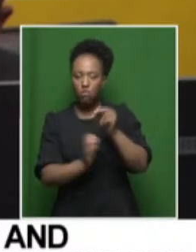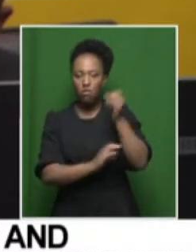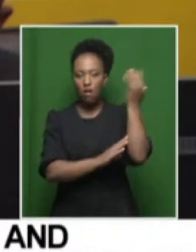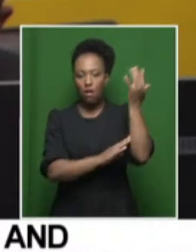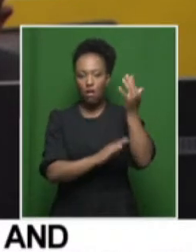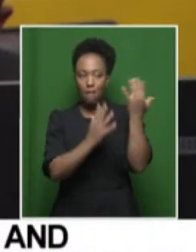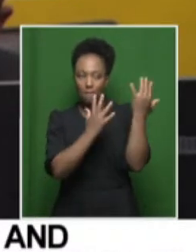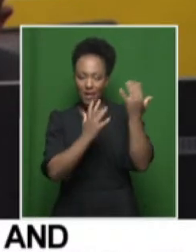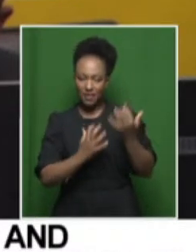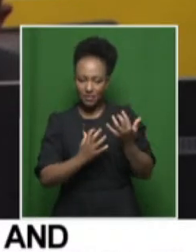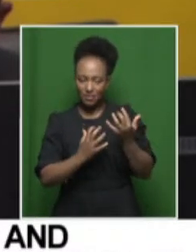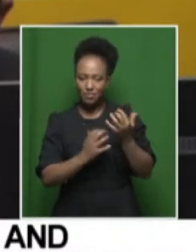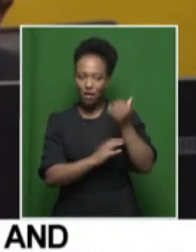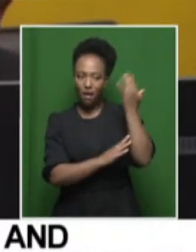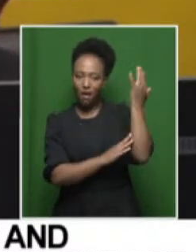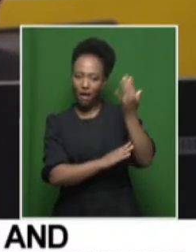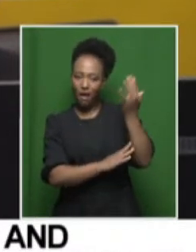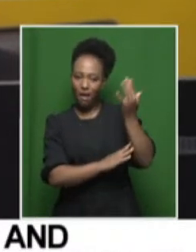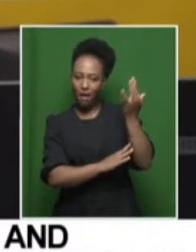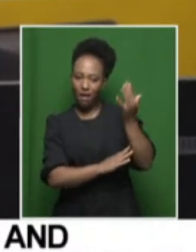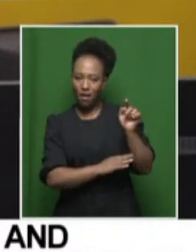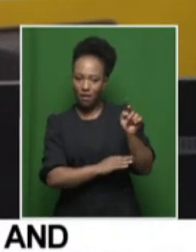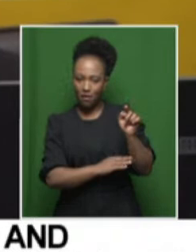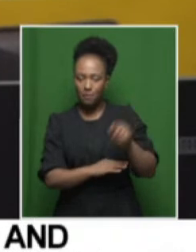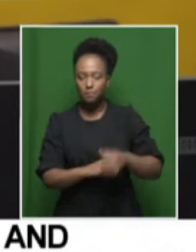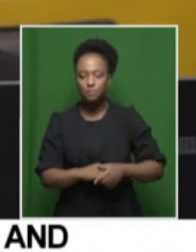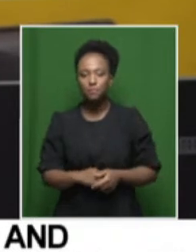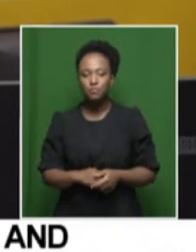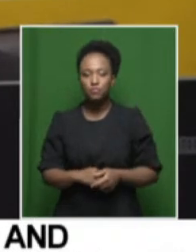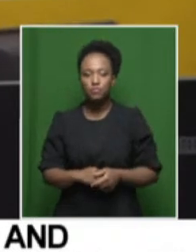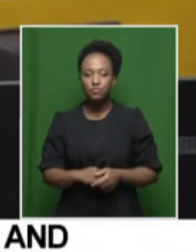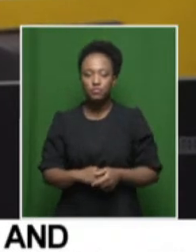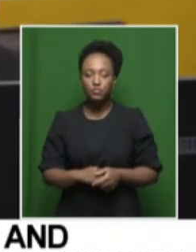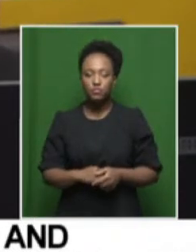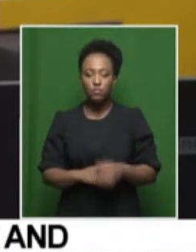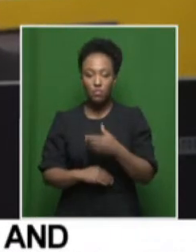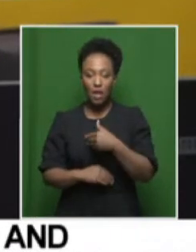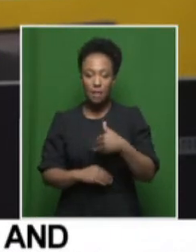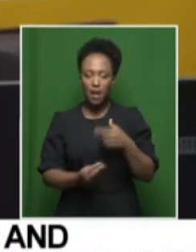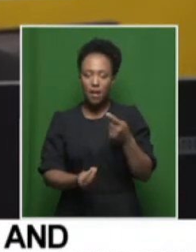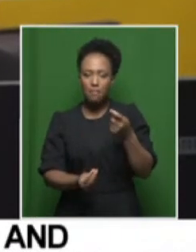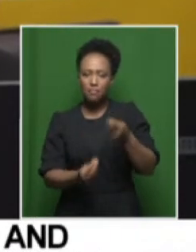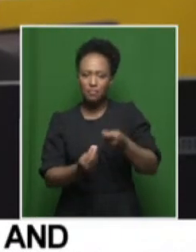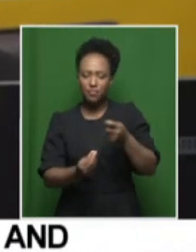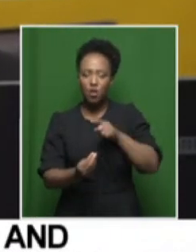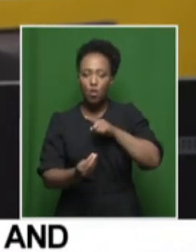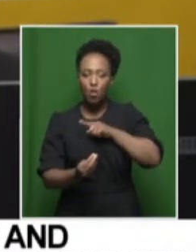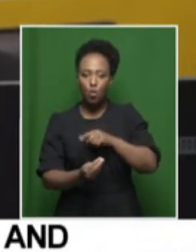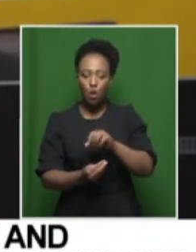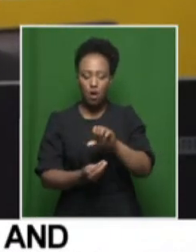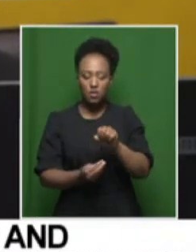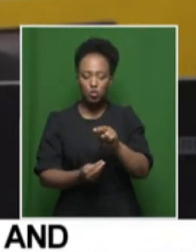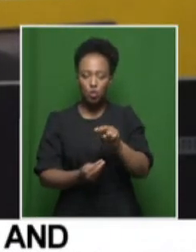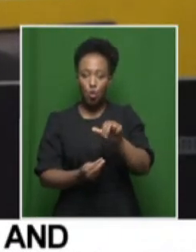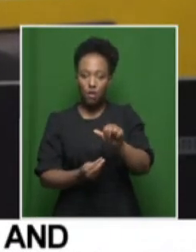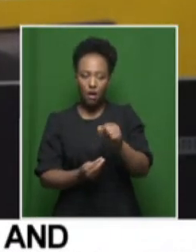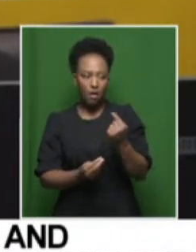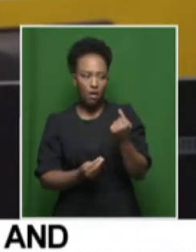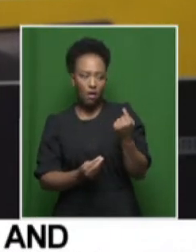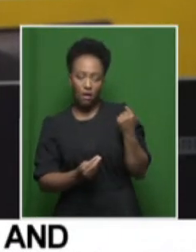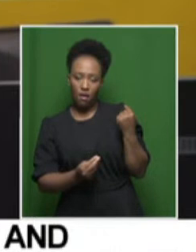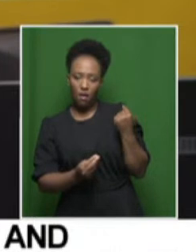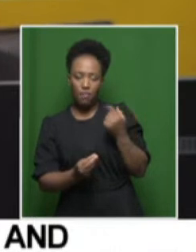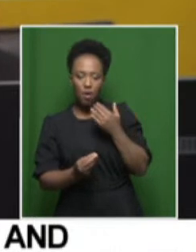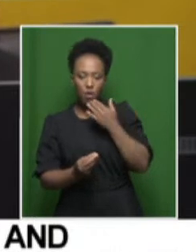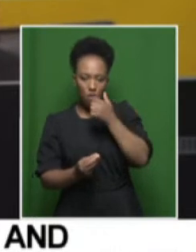Madam Speaker, we stand here galvanized by the State of the Nation address delivered by His